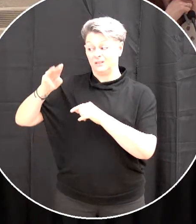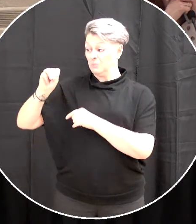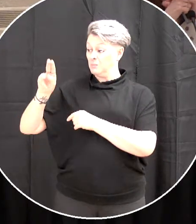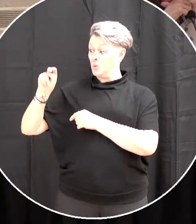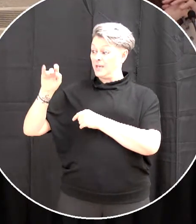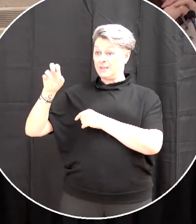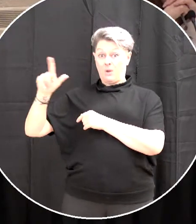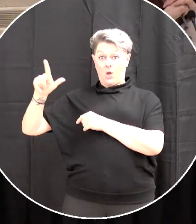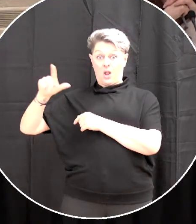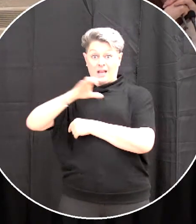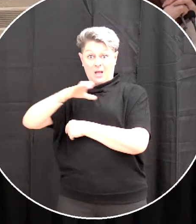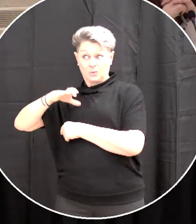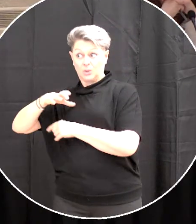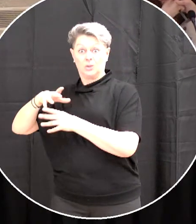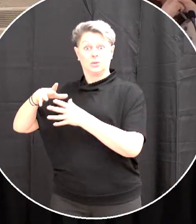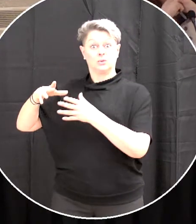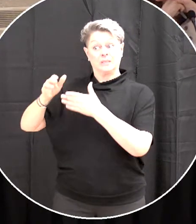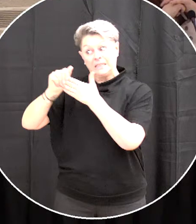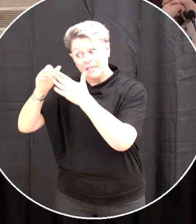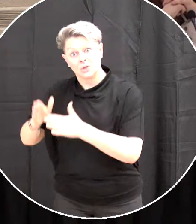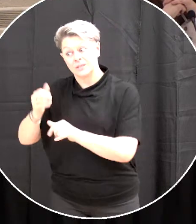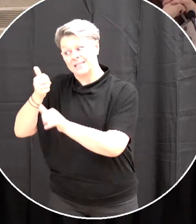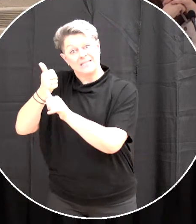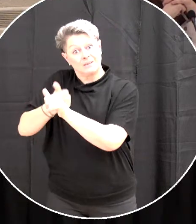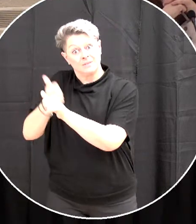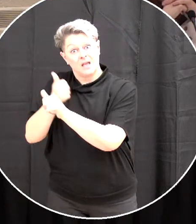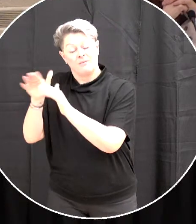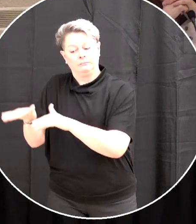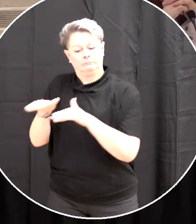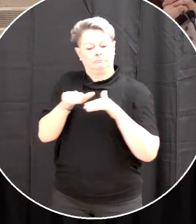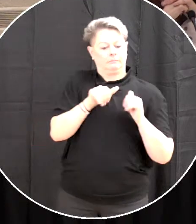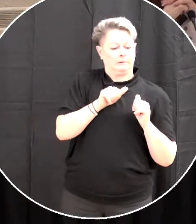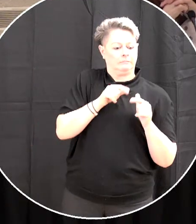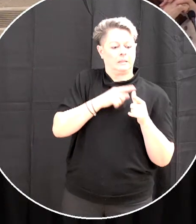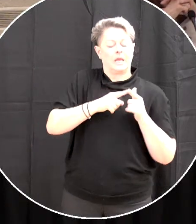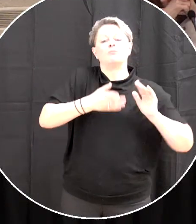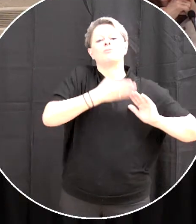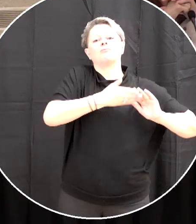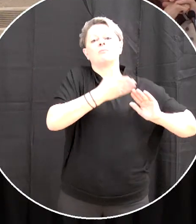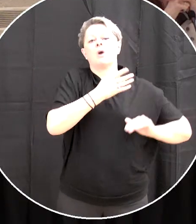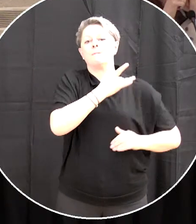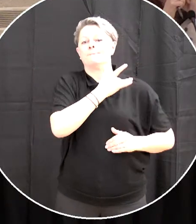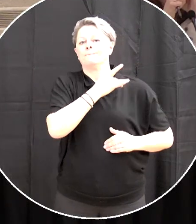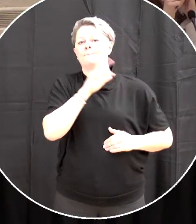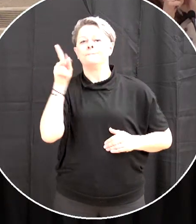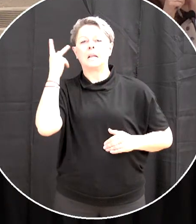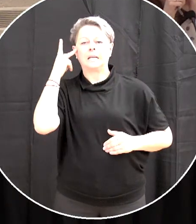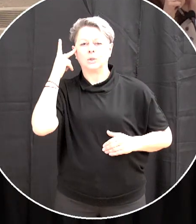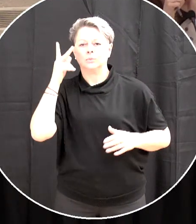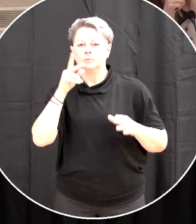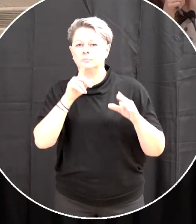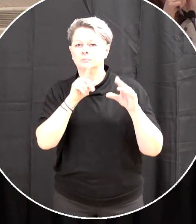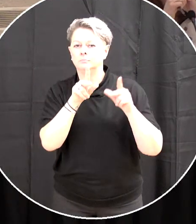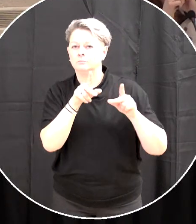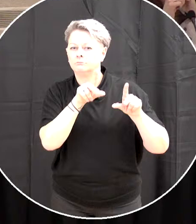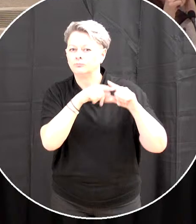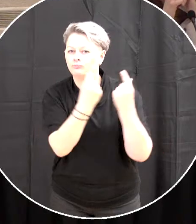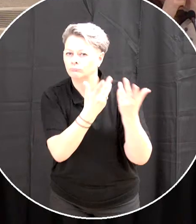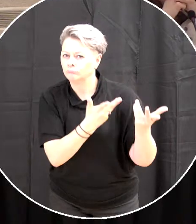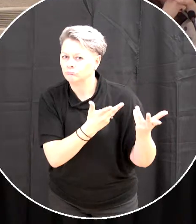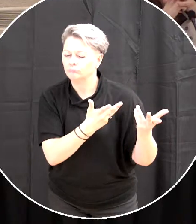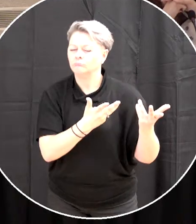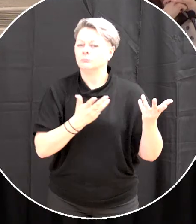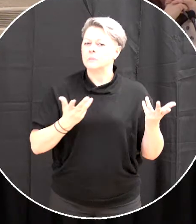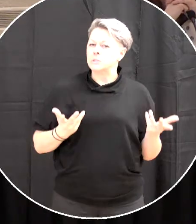leaders take leave from their positions to run in provincial elections. So I guess my question is what makes us any different, and that doesn't have to be answered today, but it'll